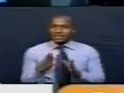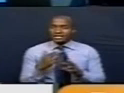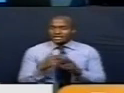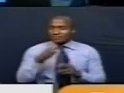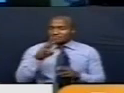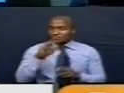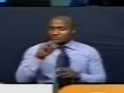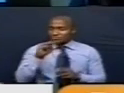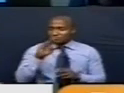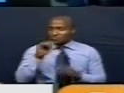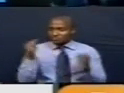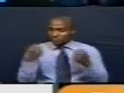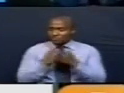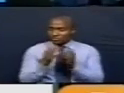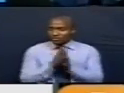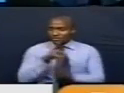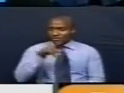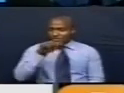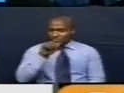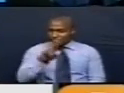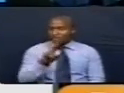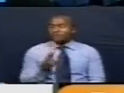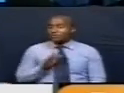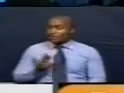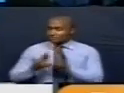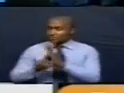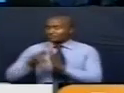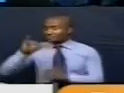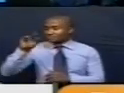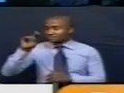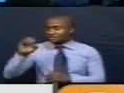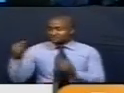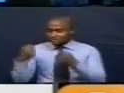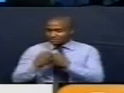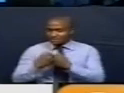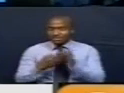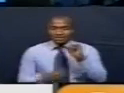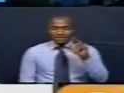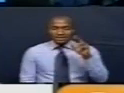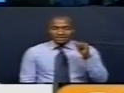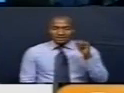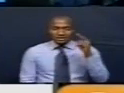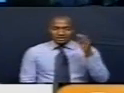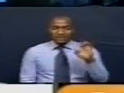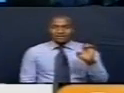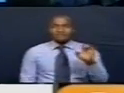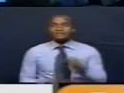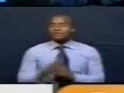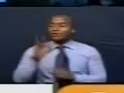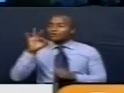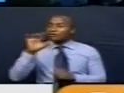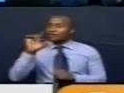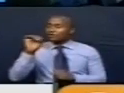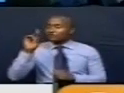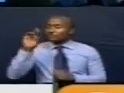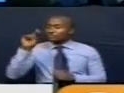Paul Mutisia. And in the women reps race, we have Jane Kibati going up against Irene Kasalu and Florence Musioka. What is happening right